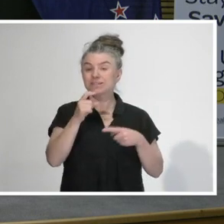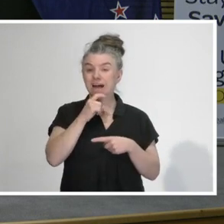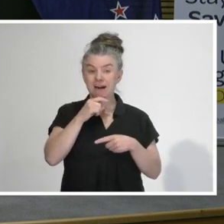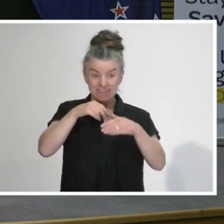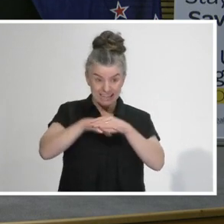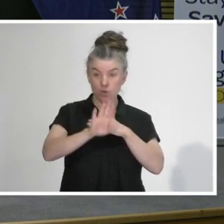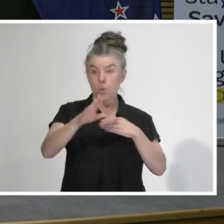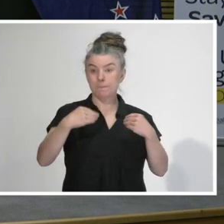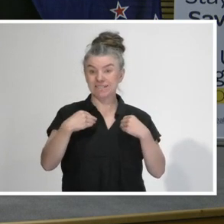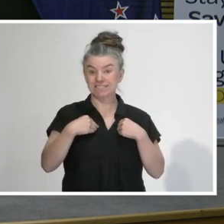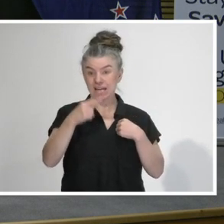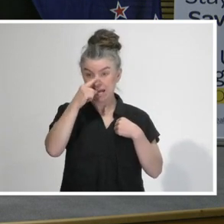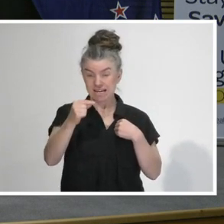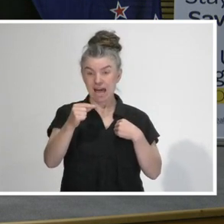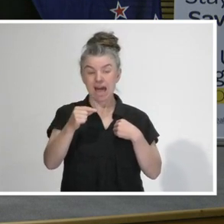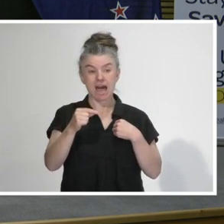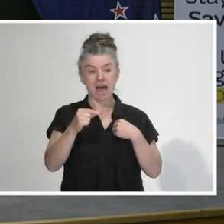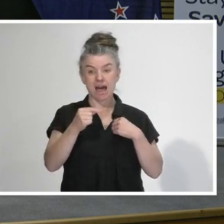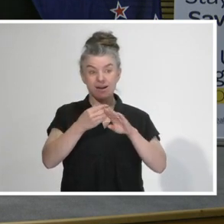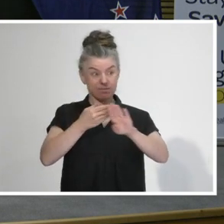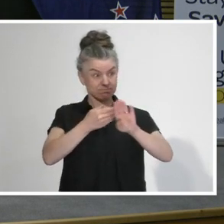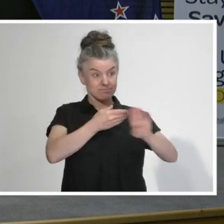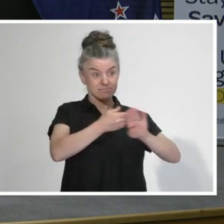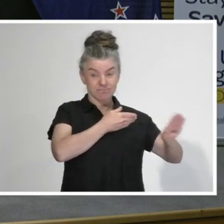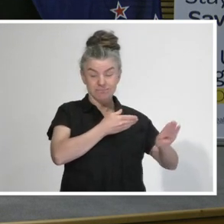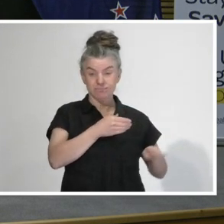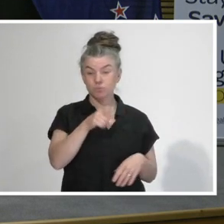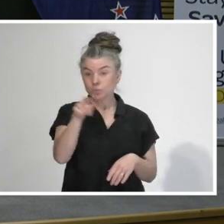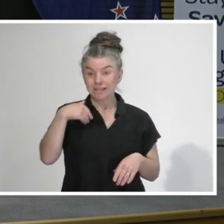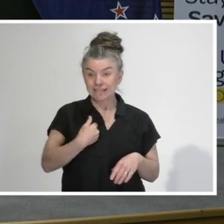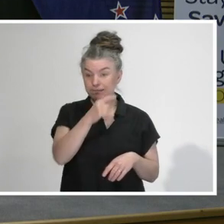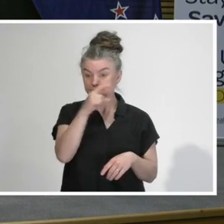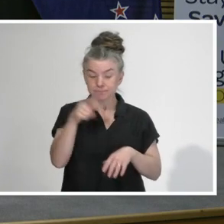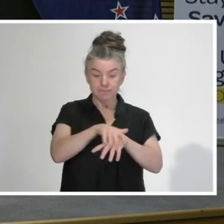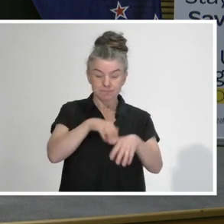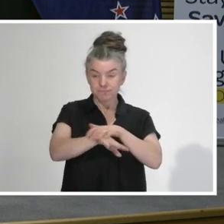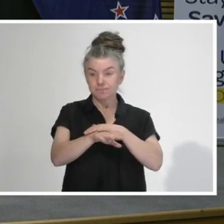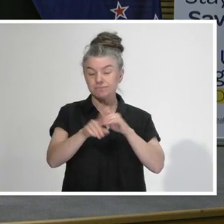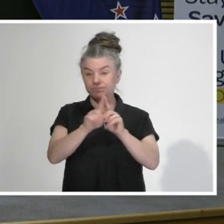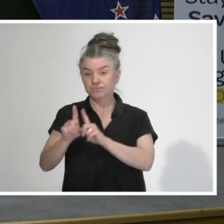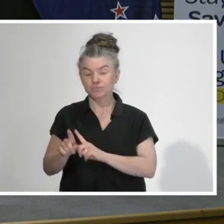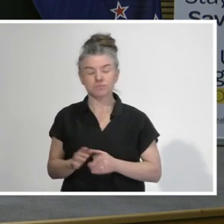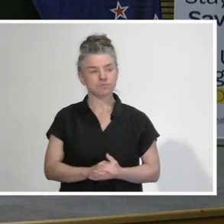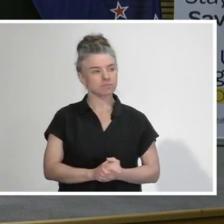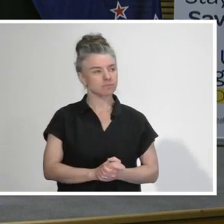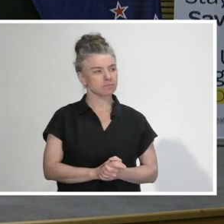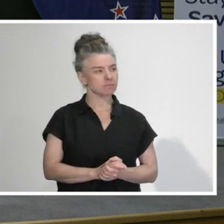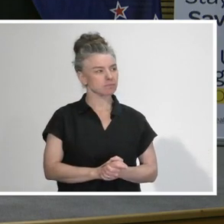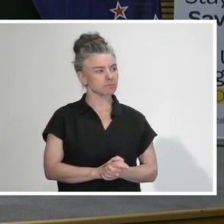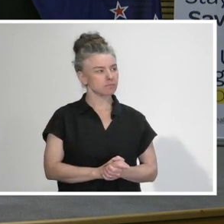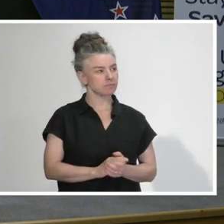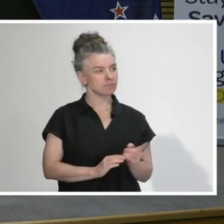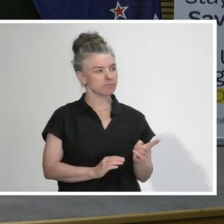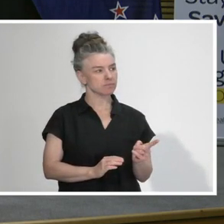you or will you need PPE? Those are some simple things that we ask people to already prepare for. Has Minister Parker